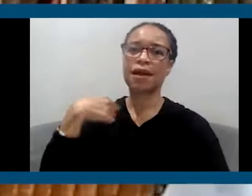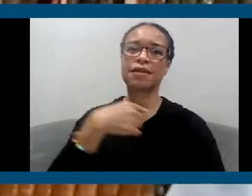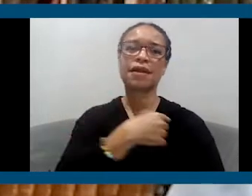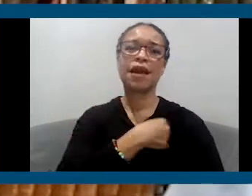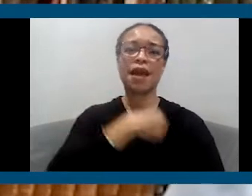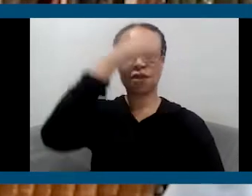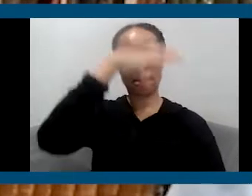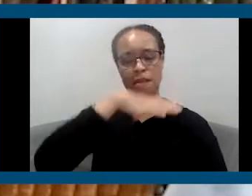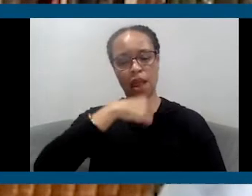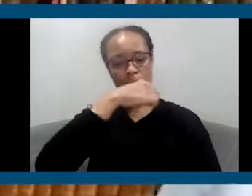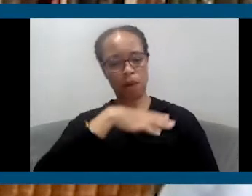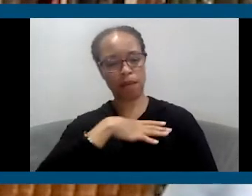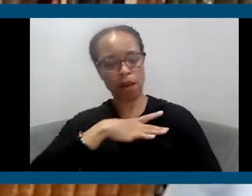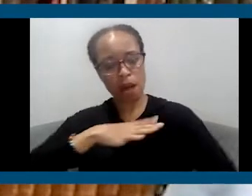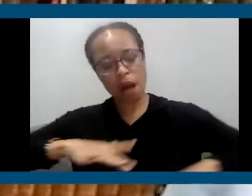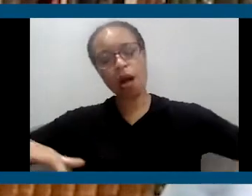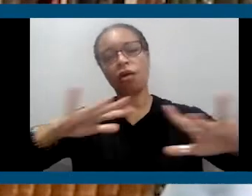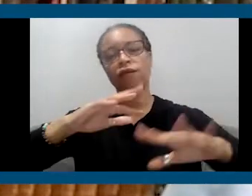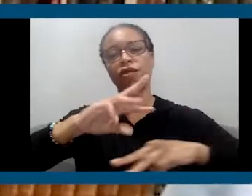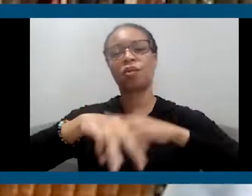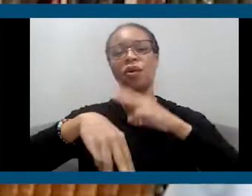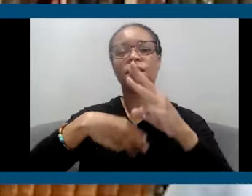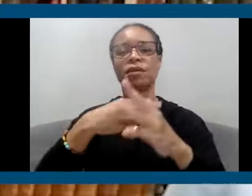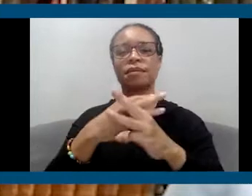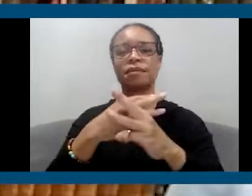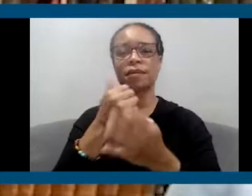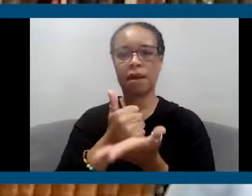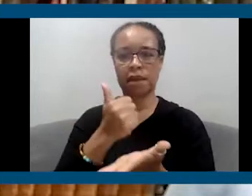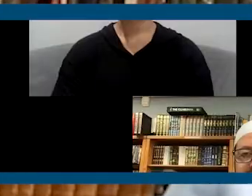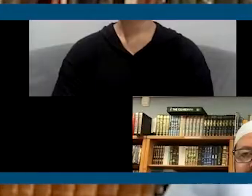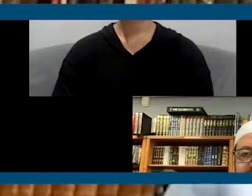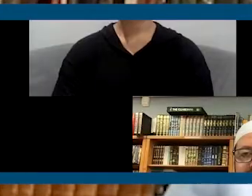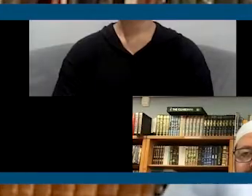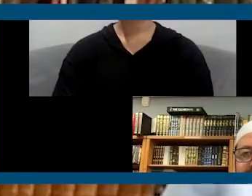and women all over the world. Ameen.